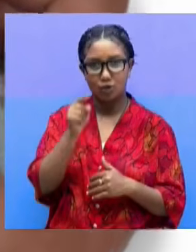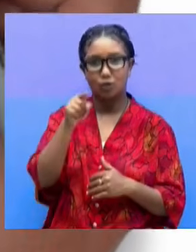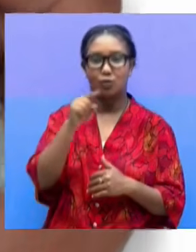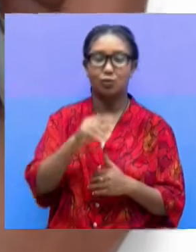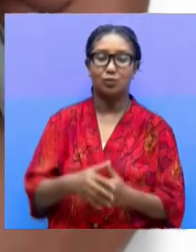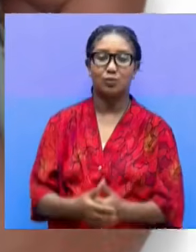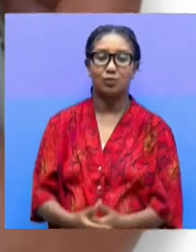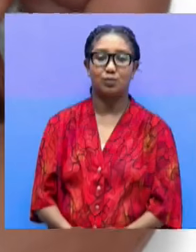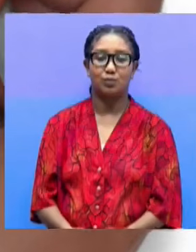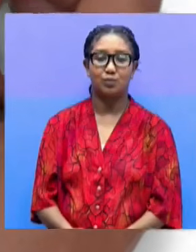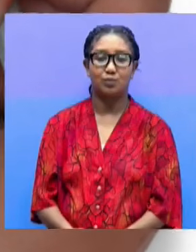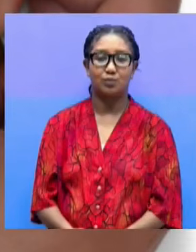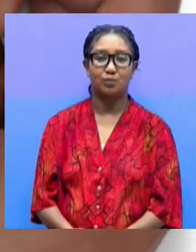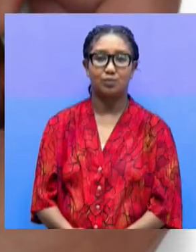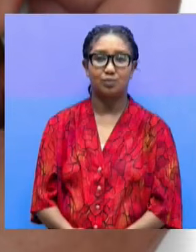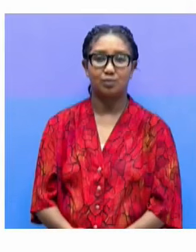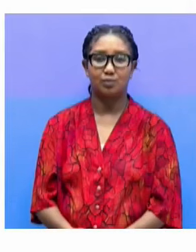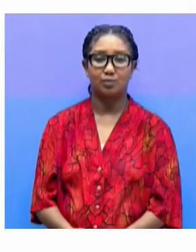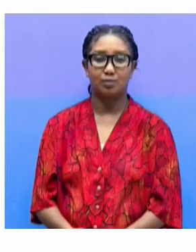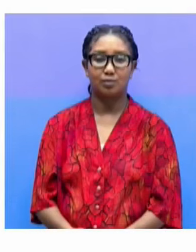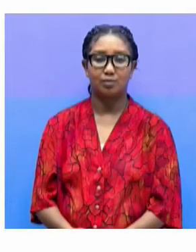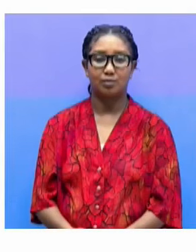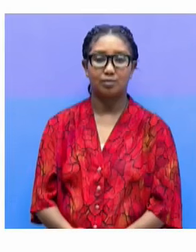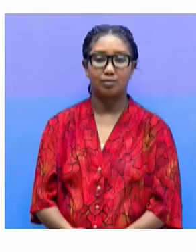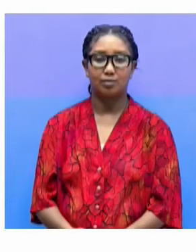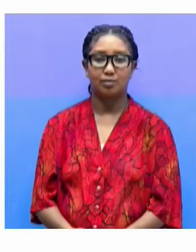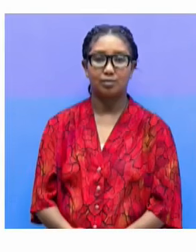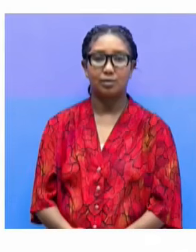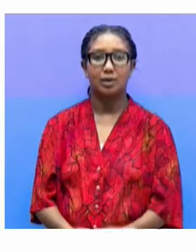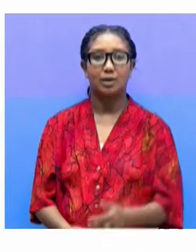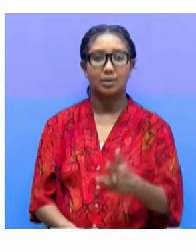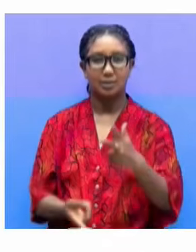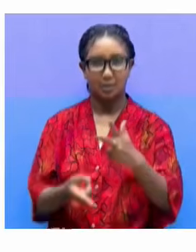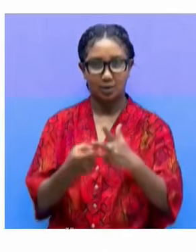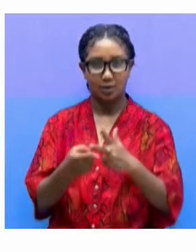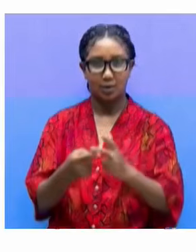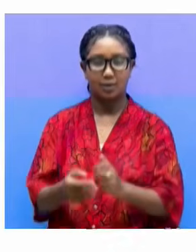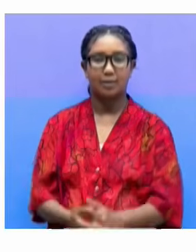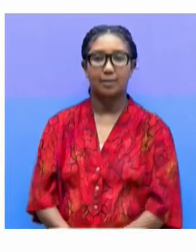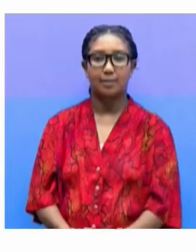you. Oh, I like this one. The third one,